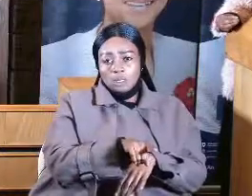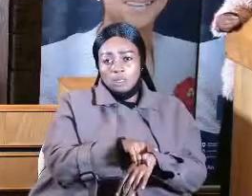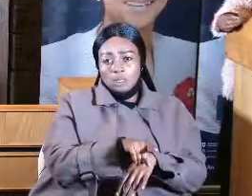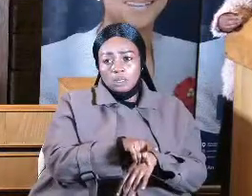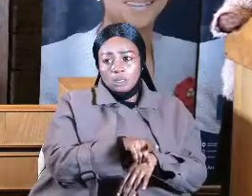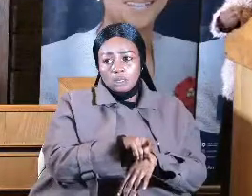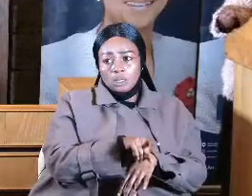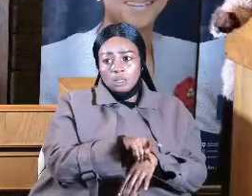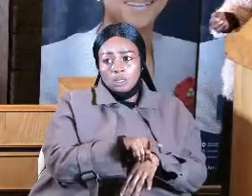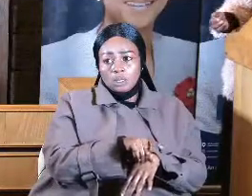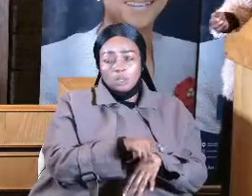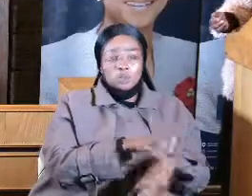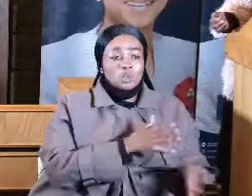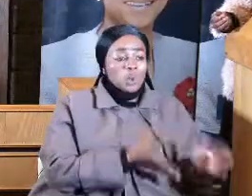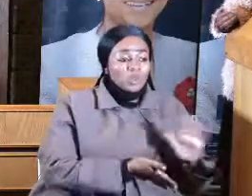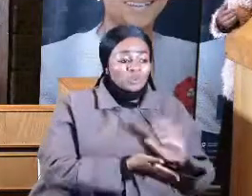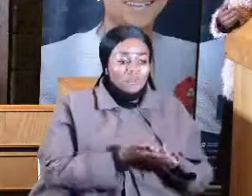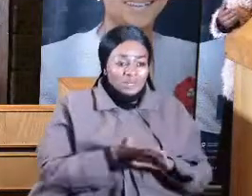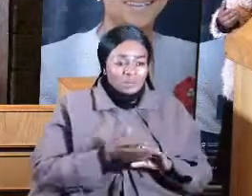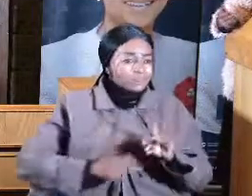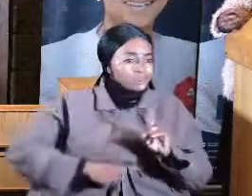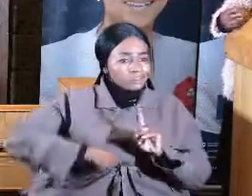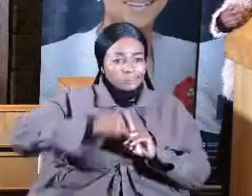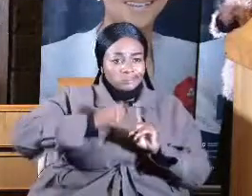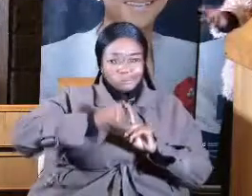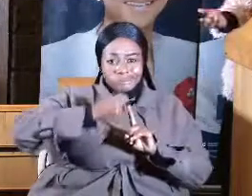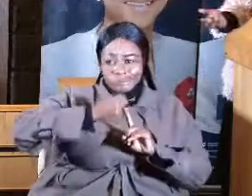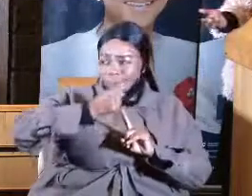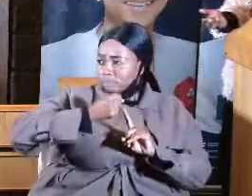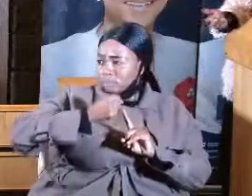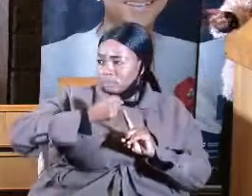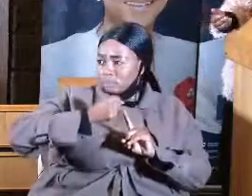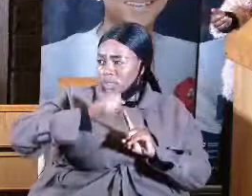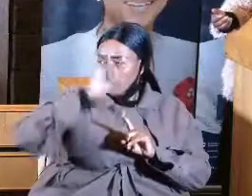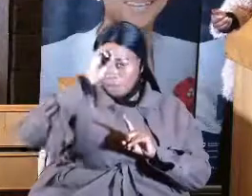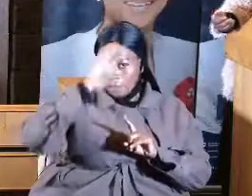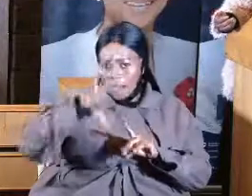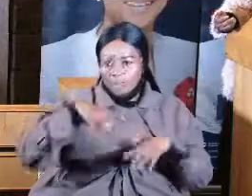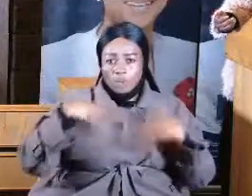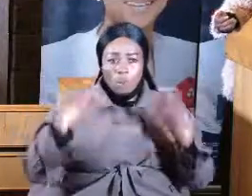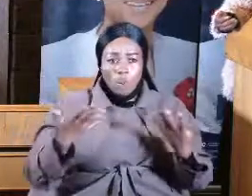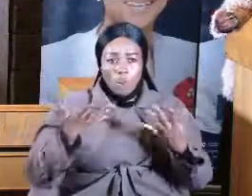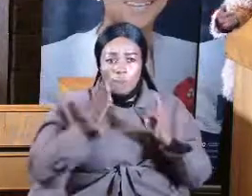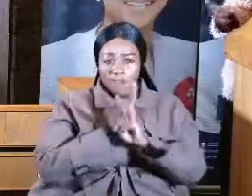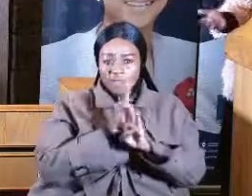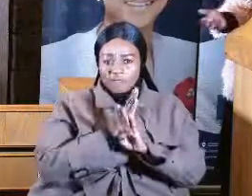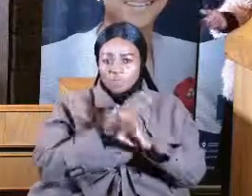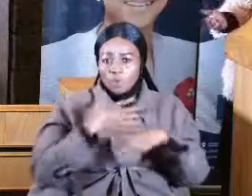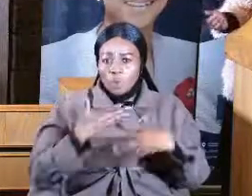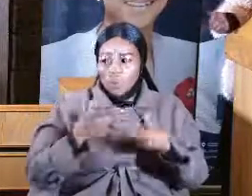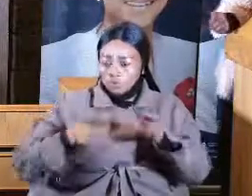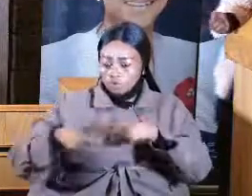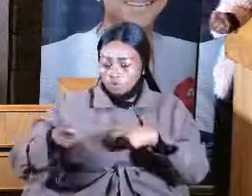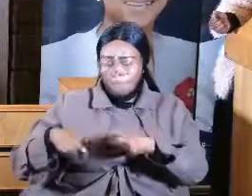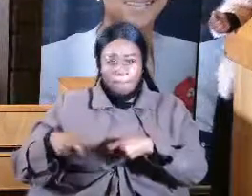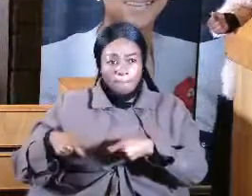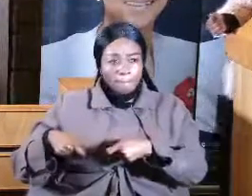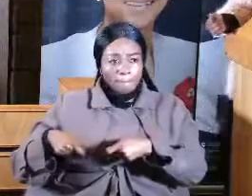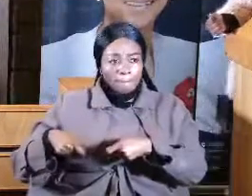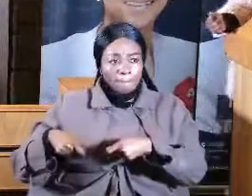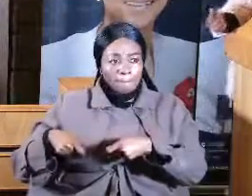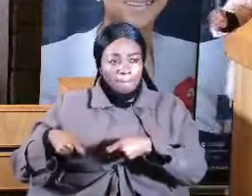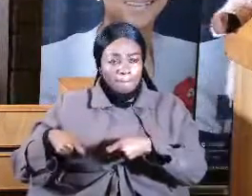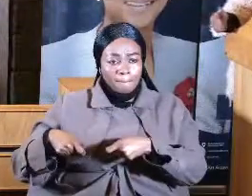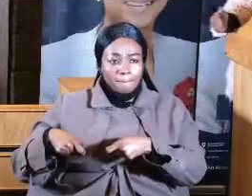and try to advocate in the mining industry or even in the private sector or in the supermarkets or retail